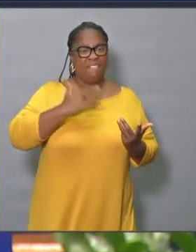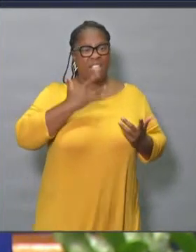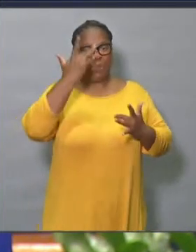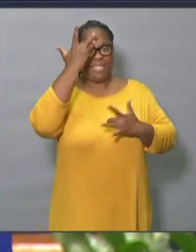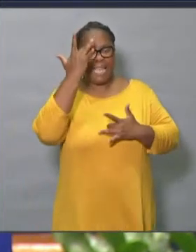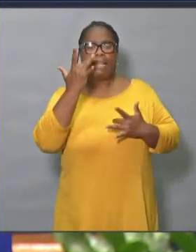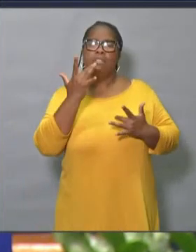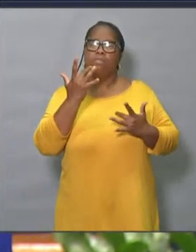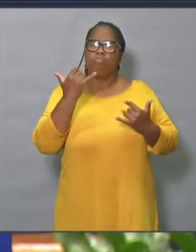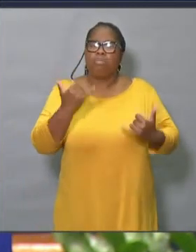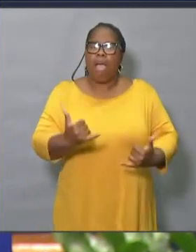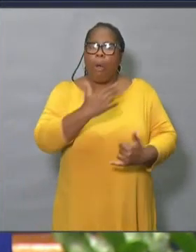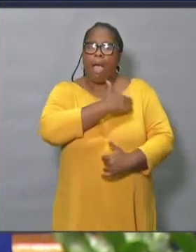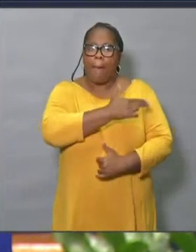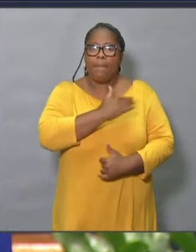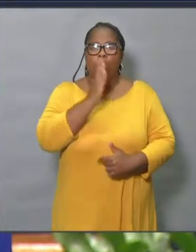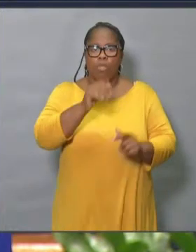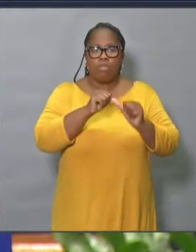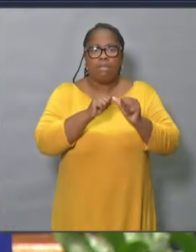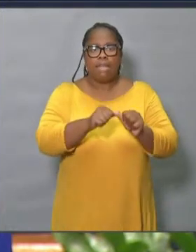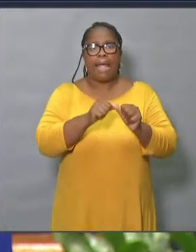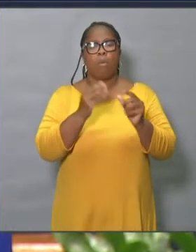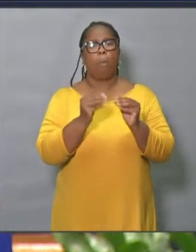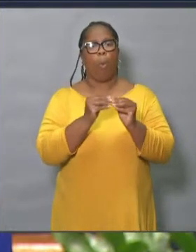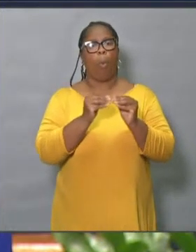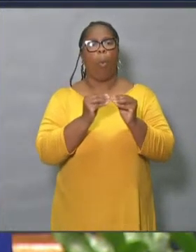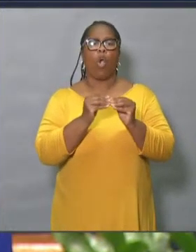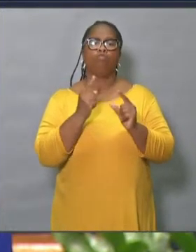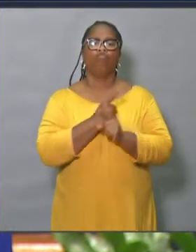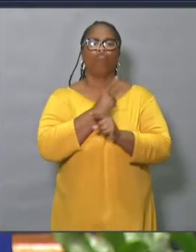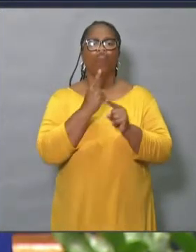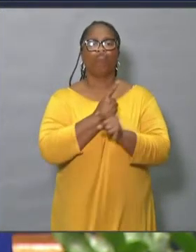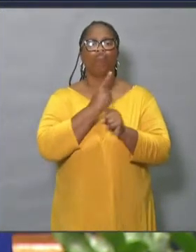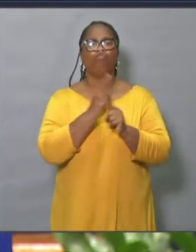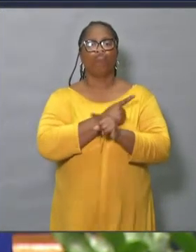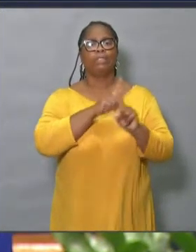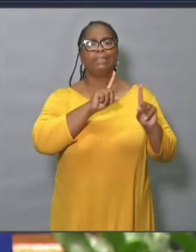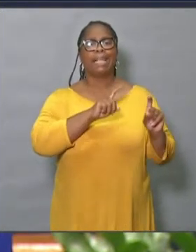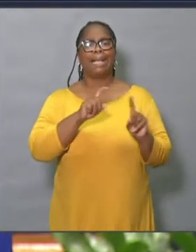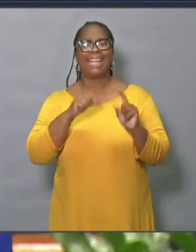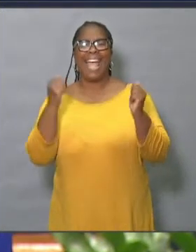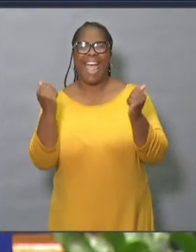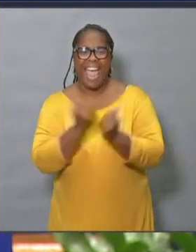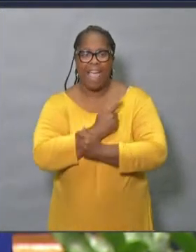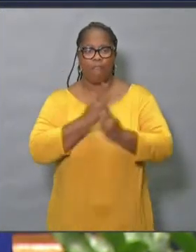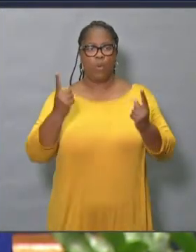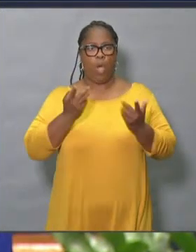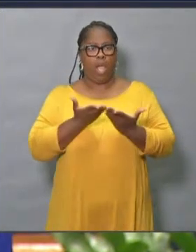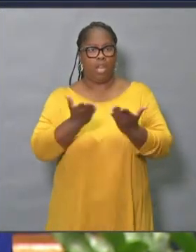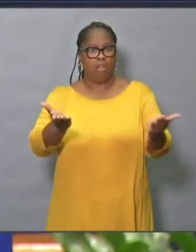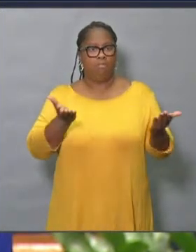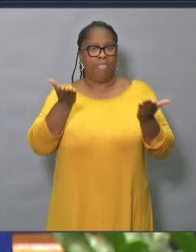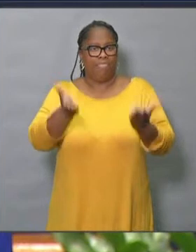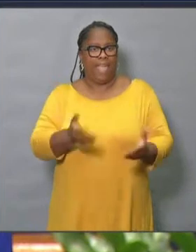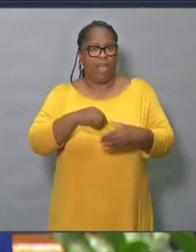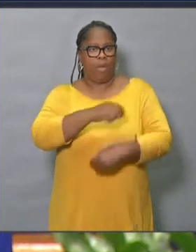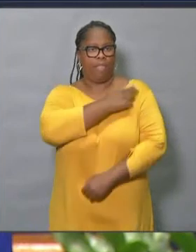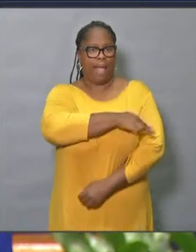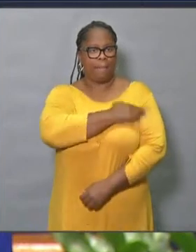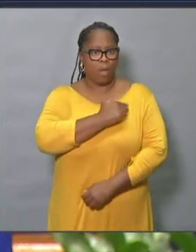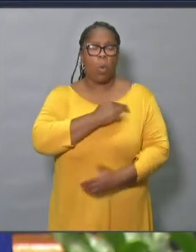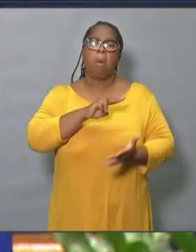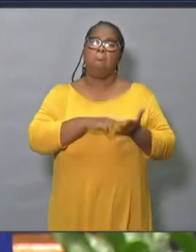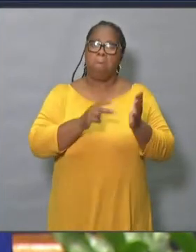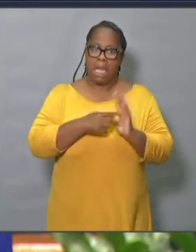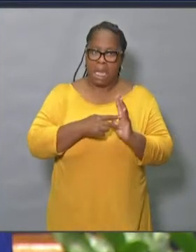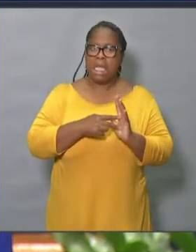hospitals continue with this more routine testing of everybody that's going to be residing in their hospital, that they too will